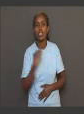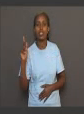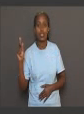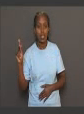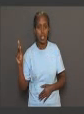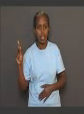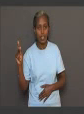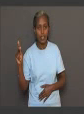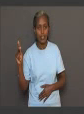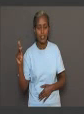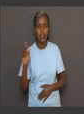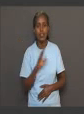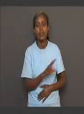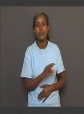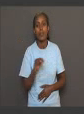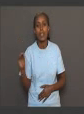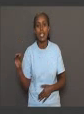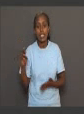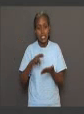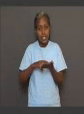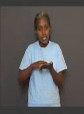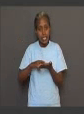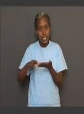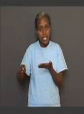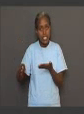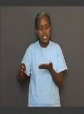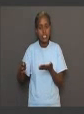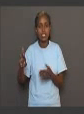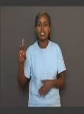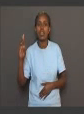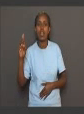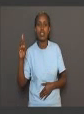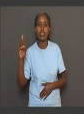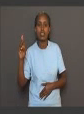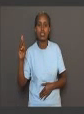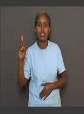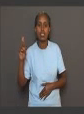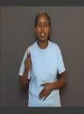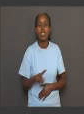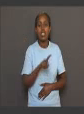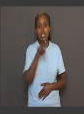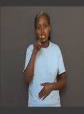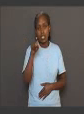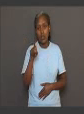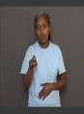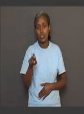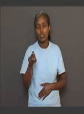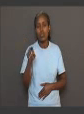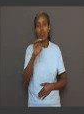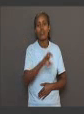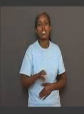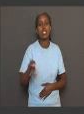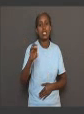k, and its radius is r, the equation of the